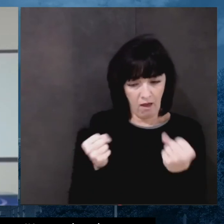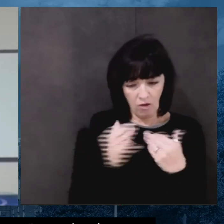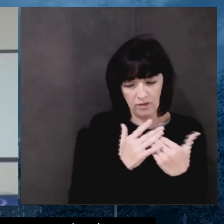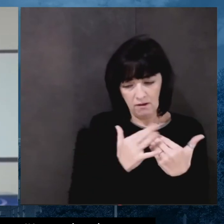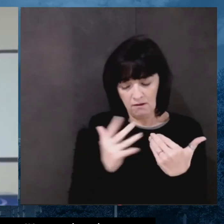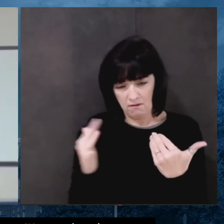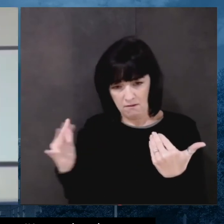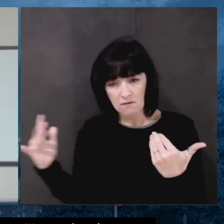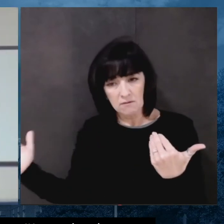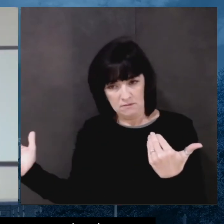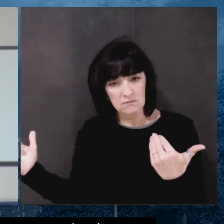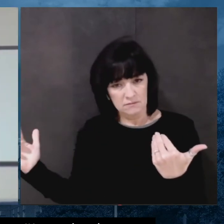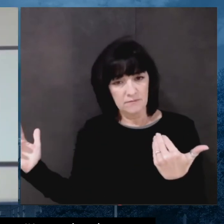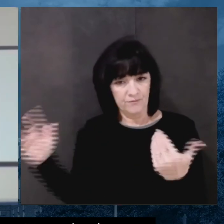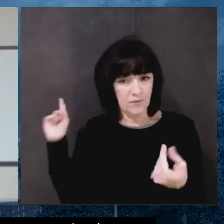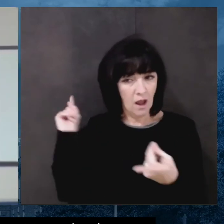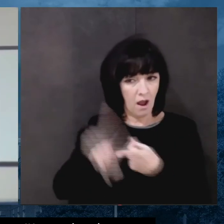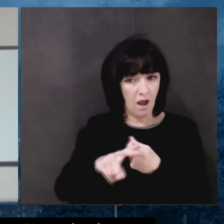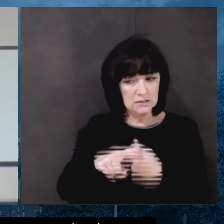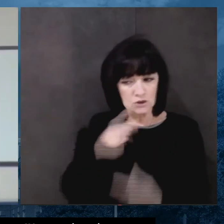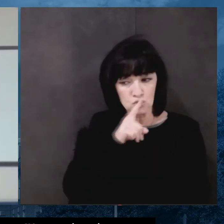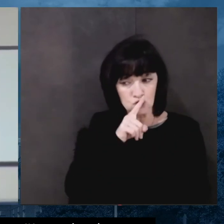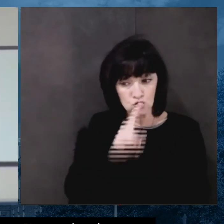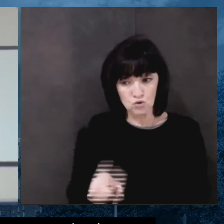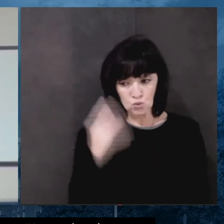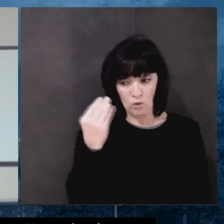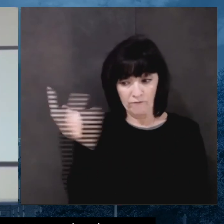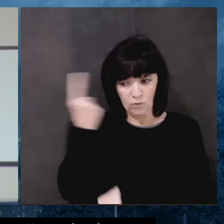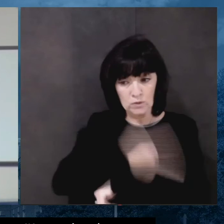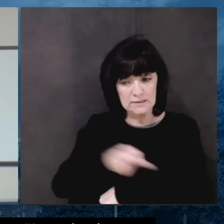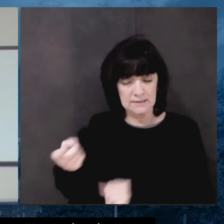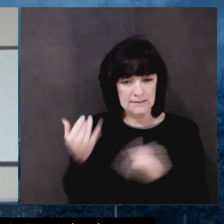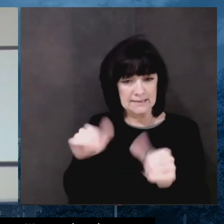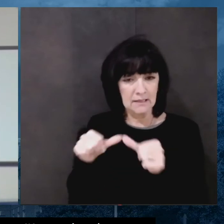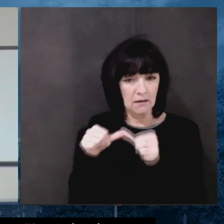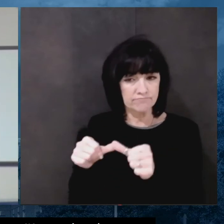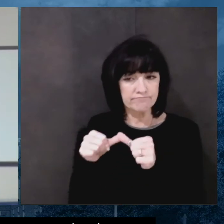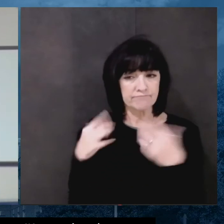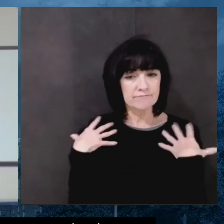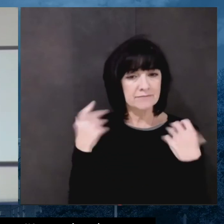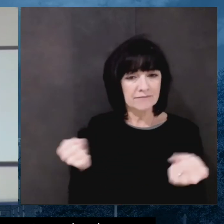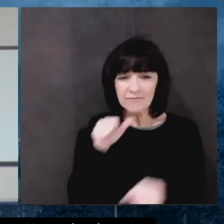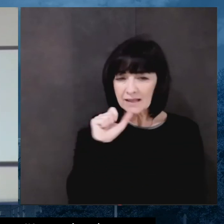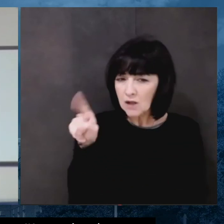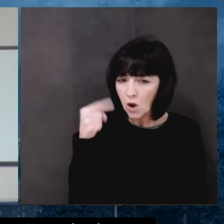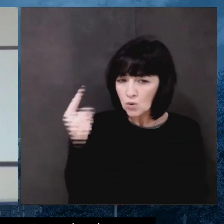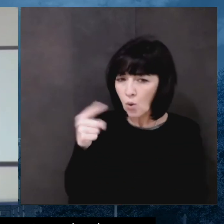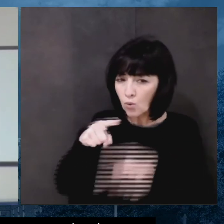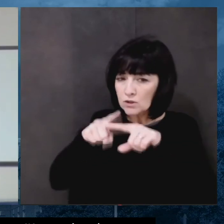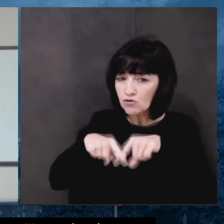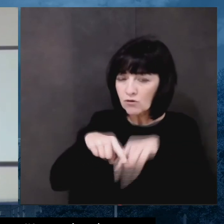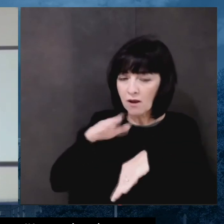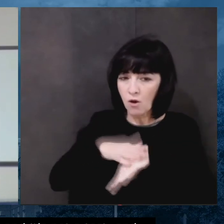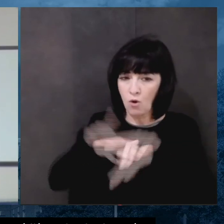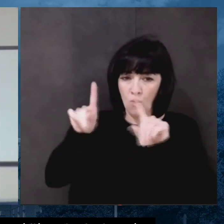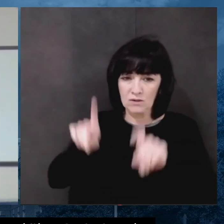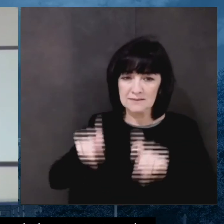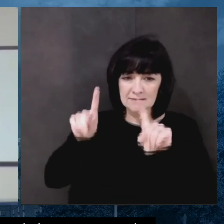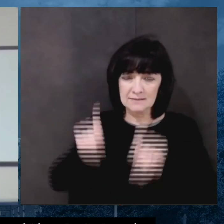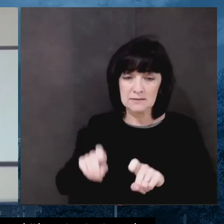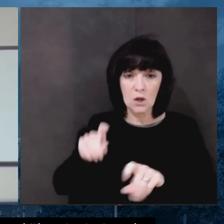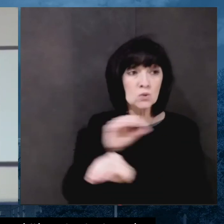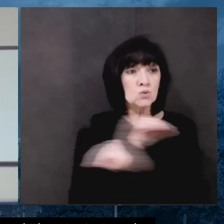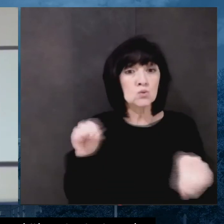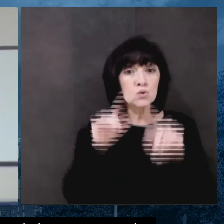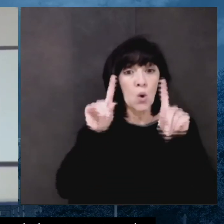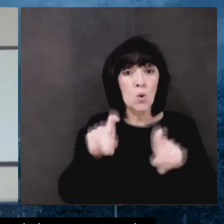folks until they clear the 14-day quarantine period. So it's not simply just a test. Again, there are gaps within any test that we have, and that's one of the gaps.